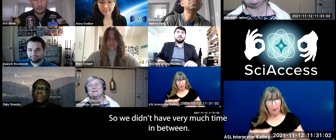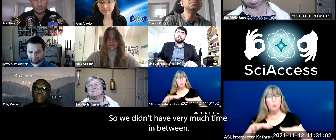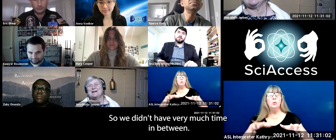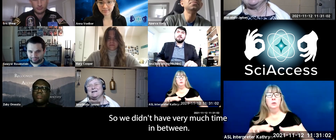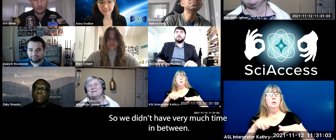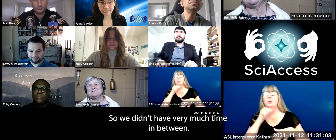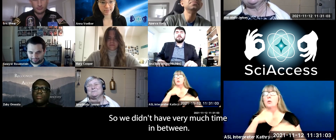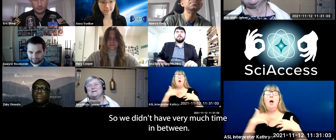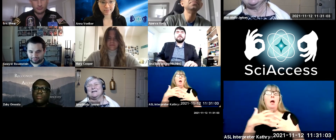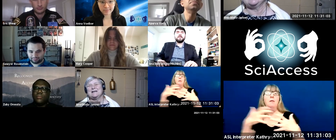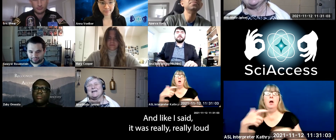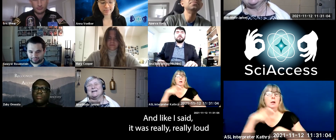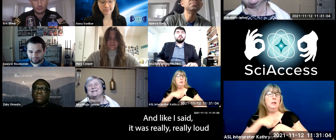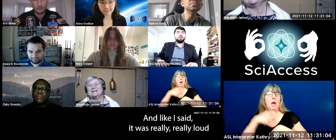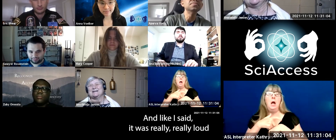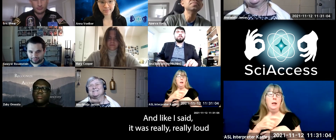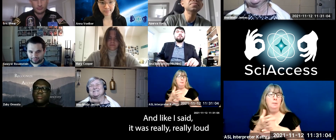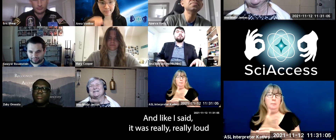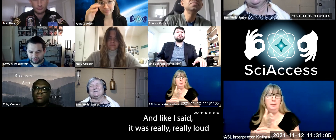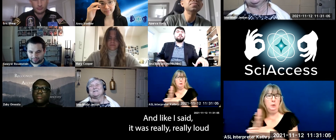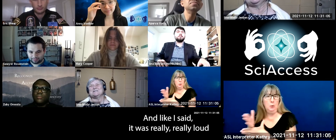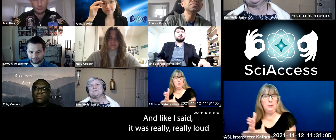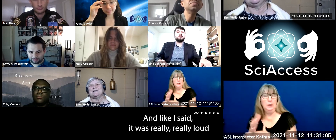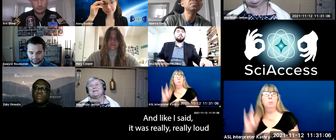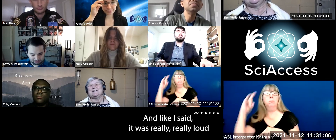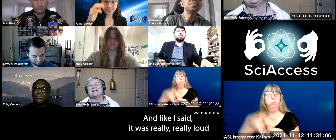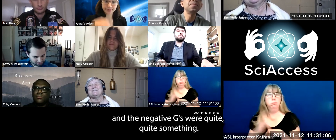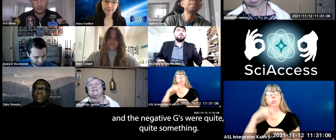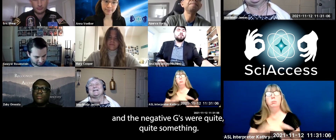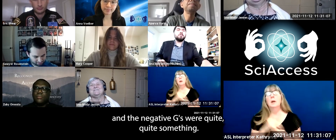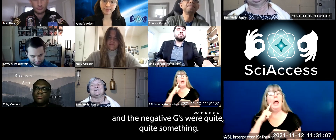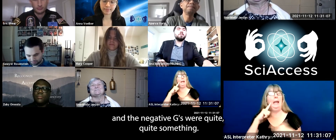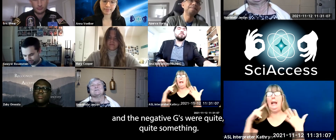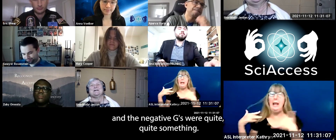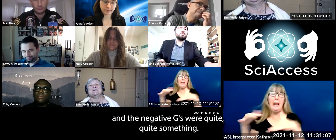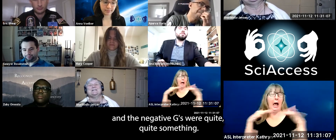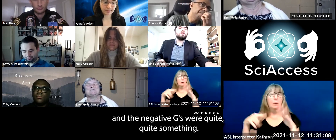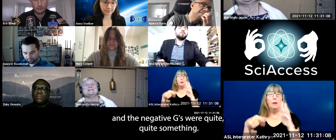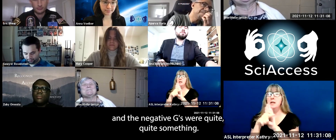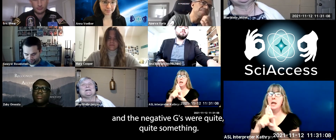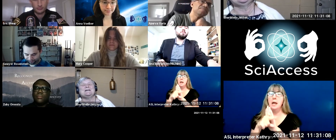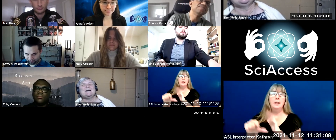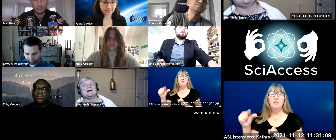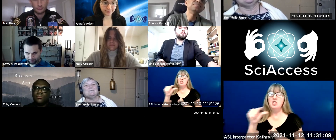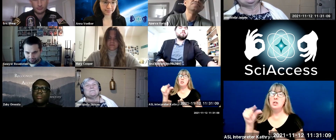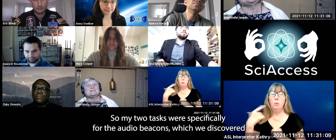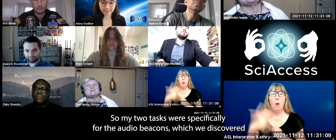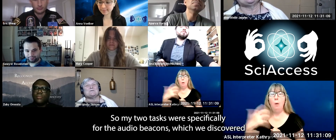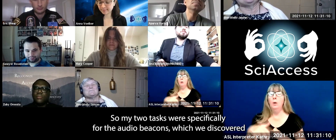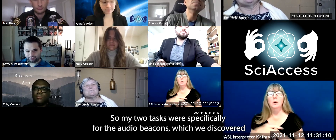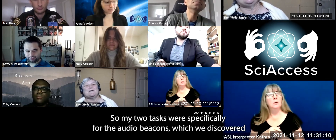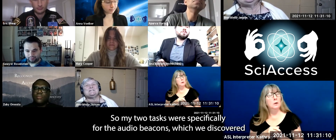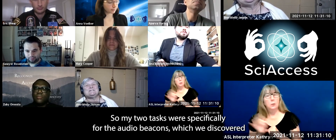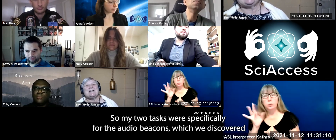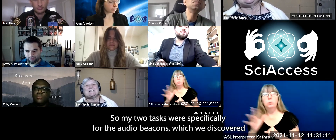have very much time in between. And like Sim said, it was really, really loud, and the negative Gs were quite something.